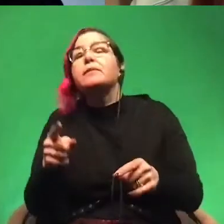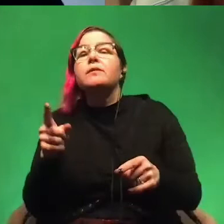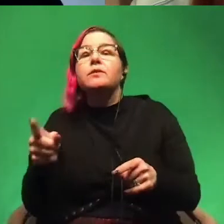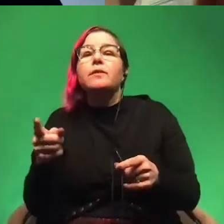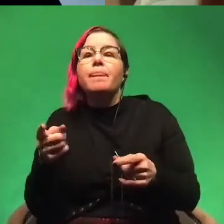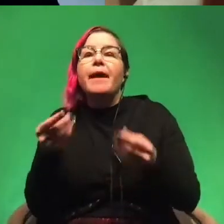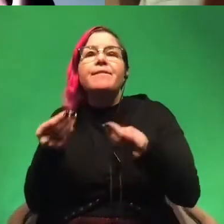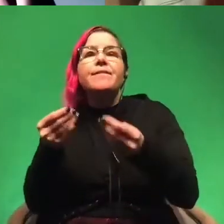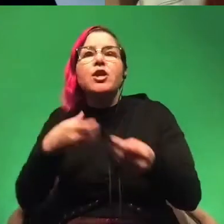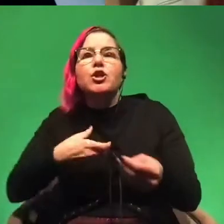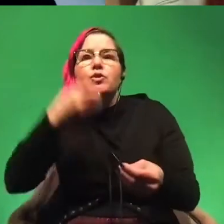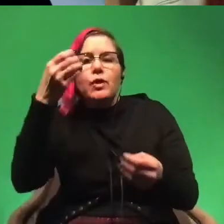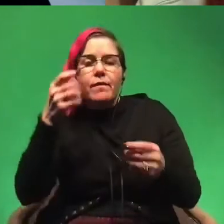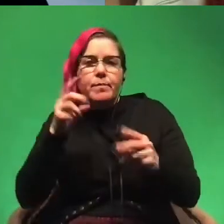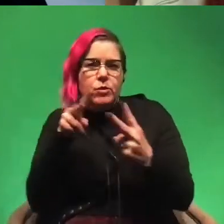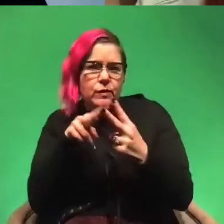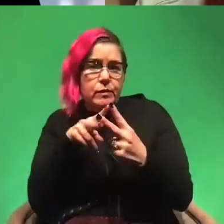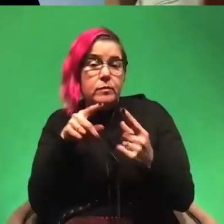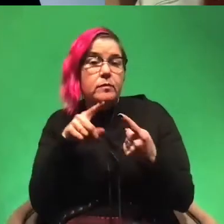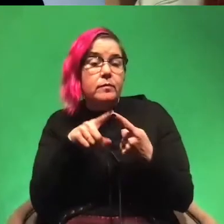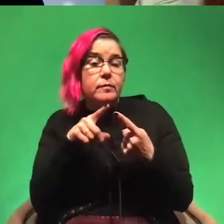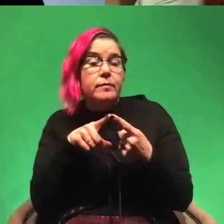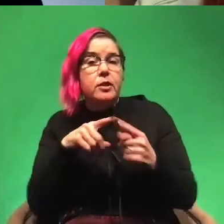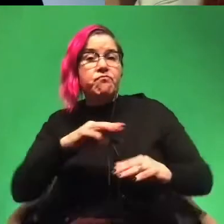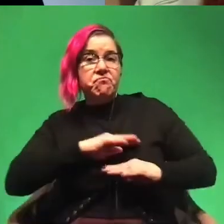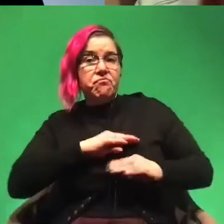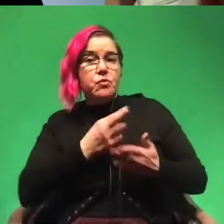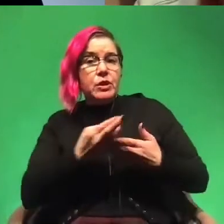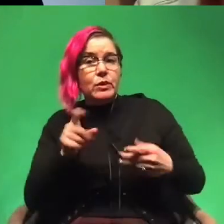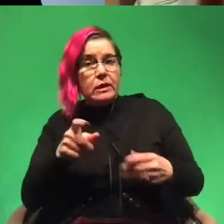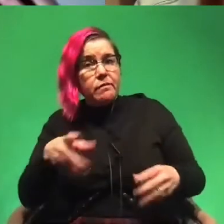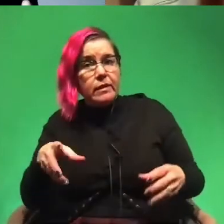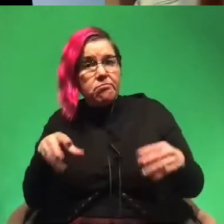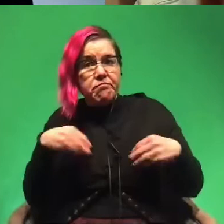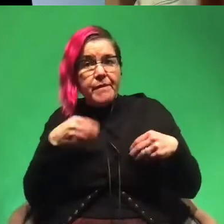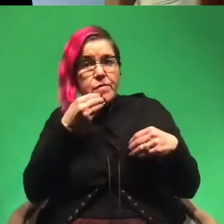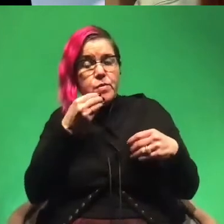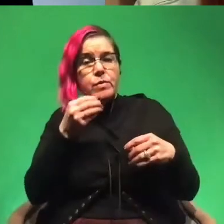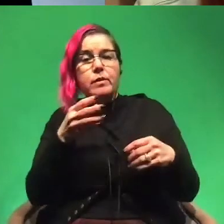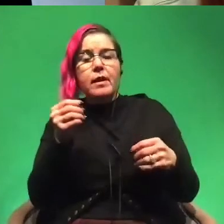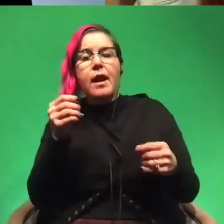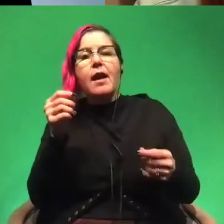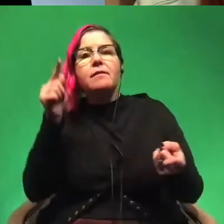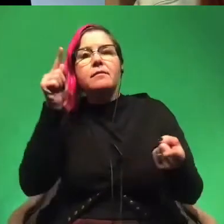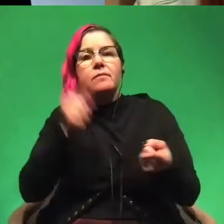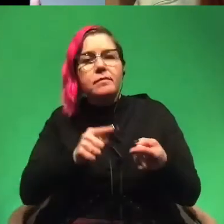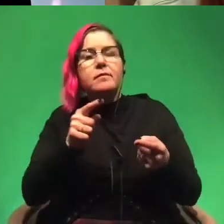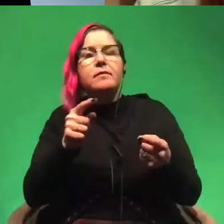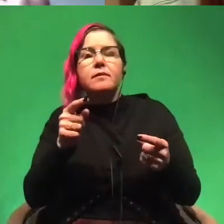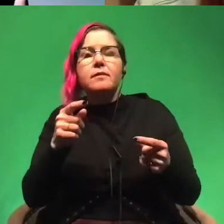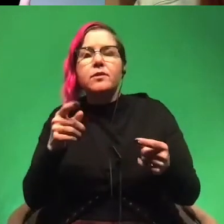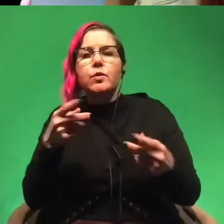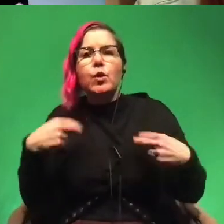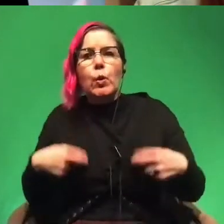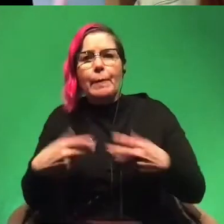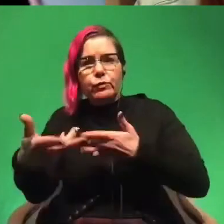feeding a giraffe can be two different things. One, it's meeting their resource needs or getting food. They're being desensitized to human traffic in a way that